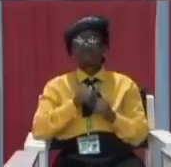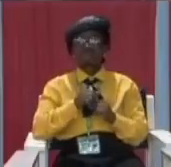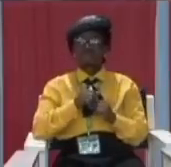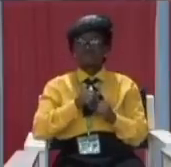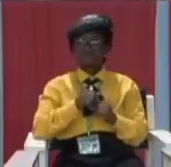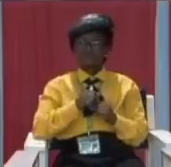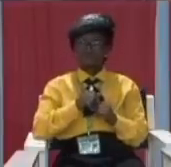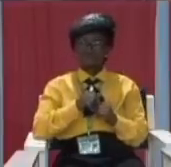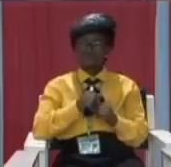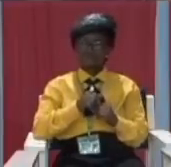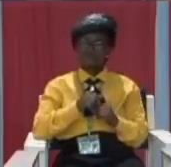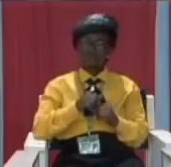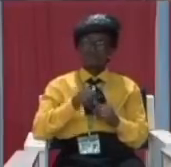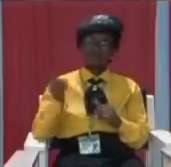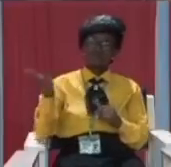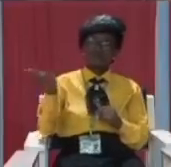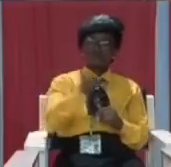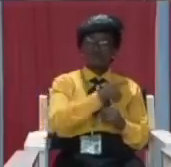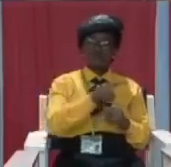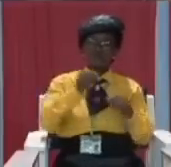You can put in bracket,